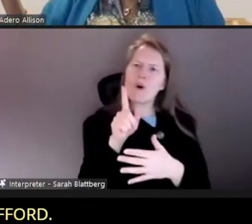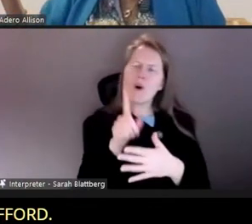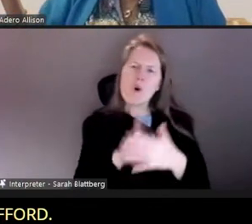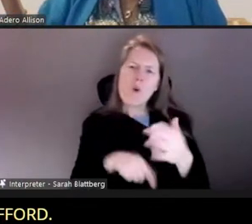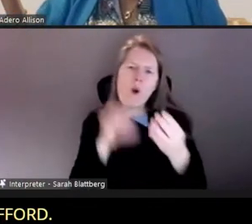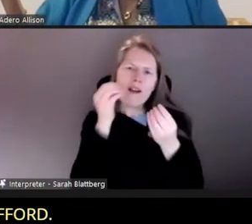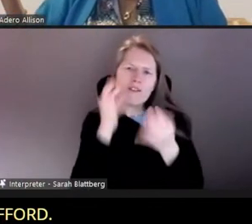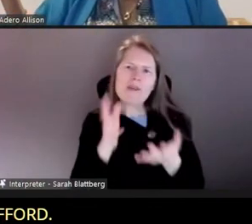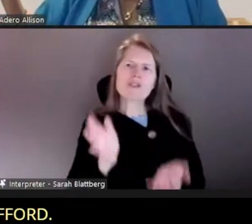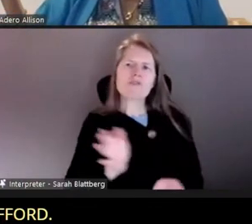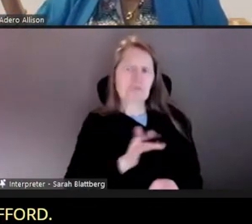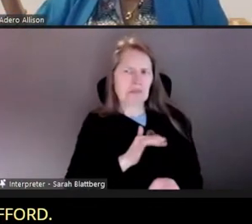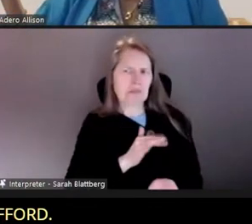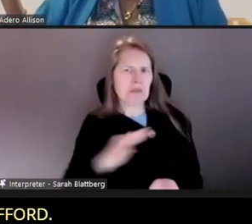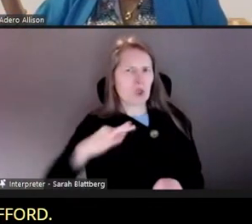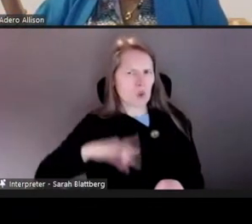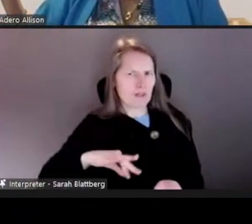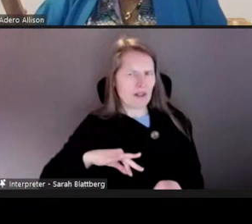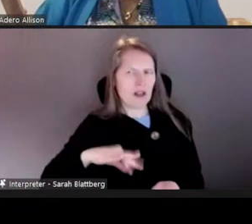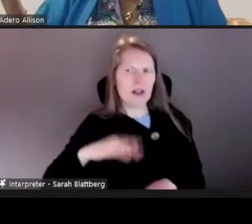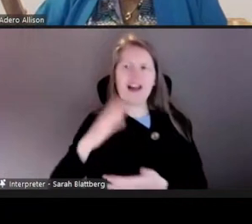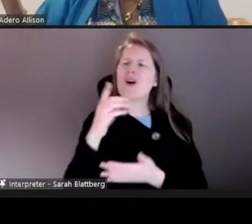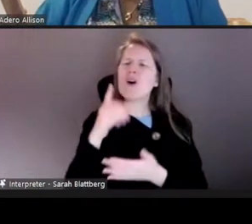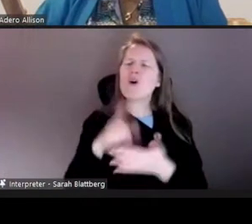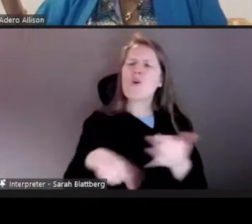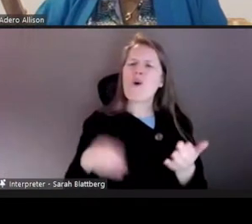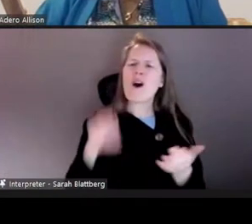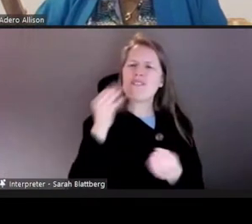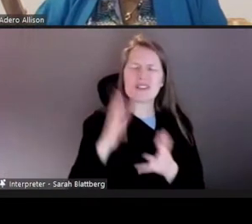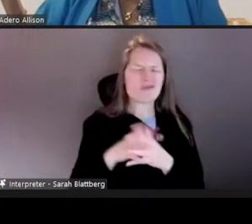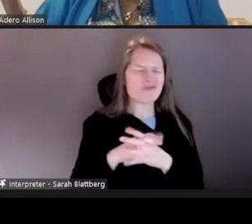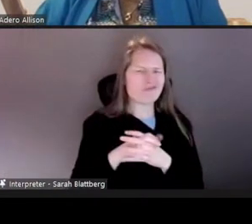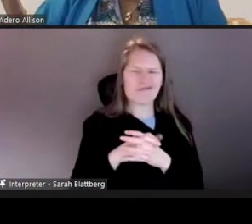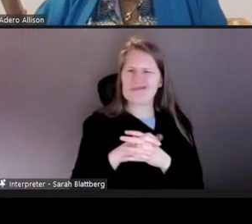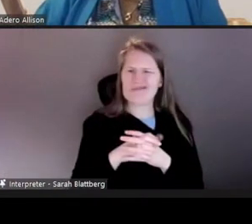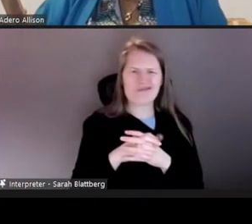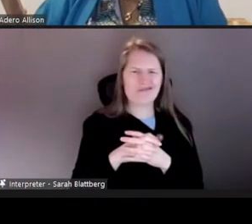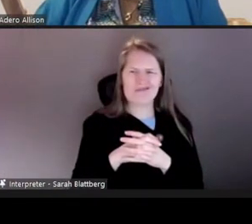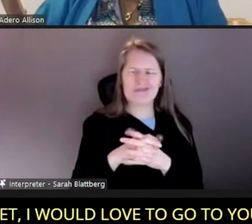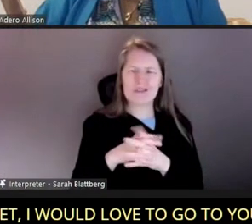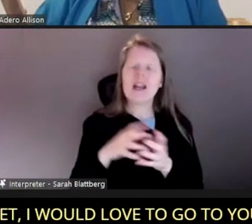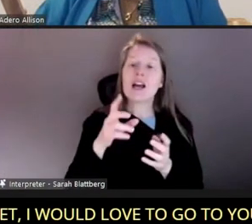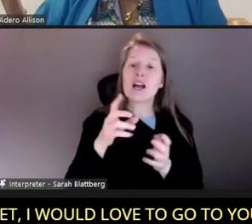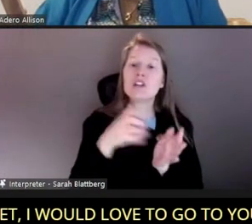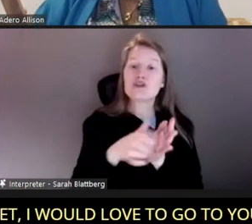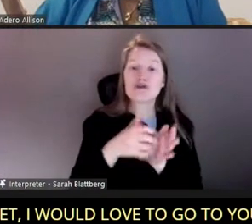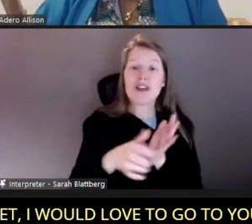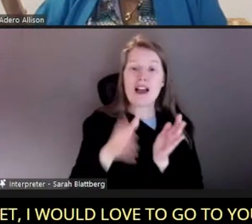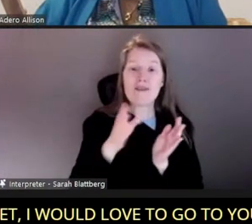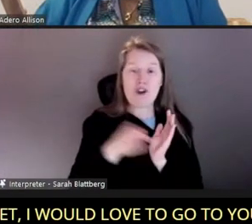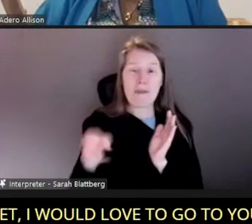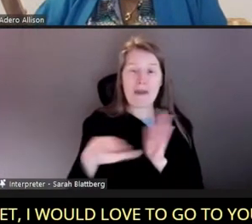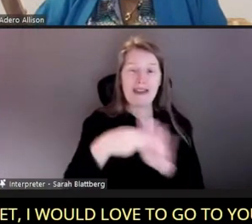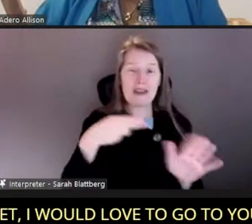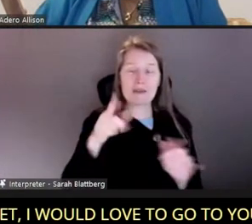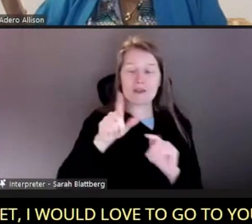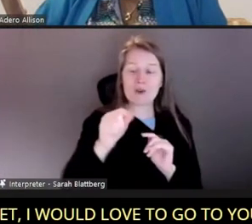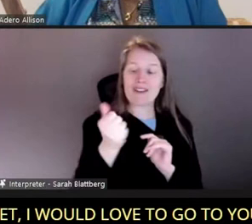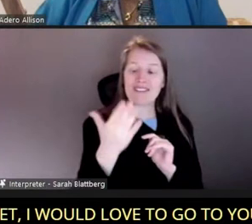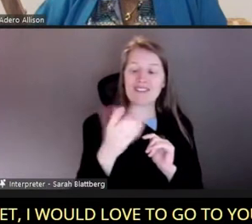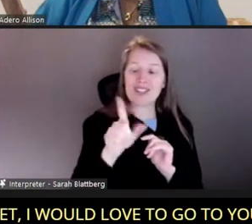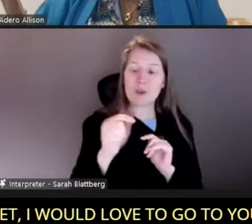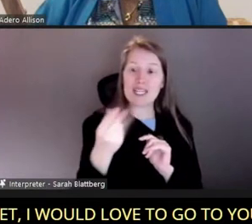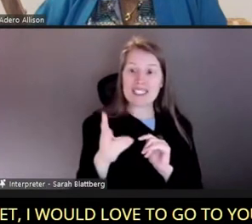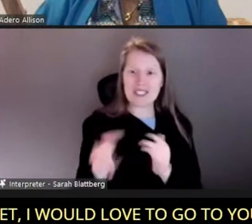that wasn't useful? And I know that we were able to share with you guys the draft broadband labels from 2015 and 2016 to get